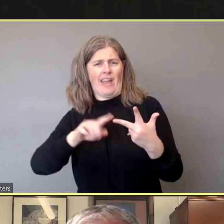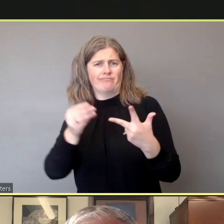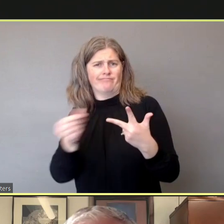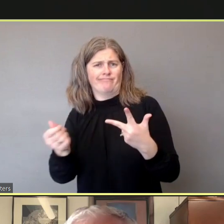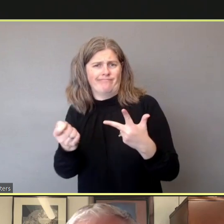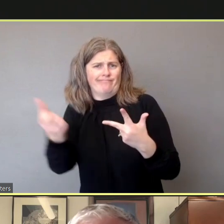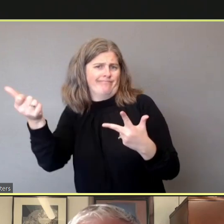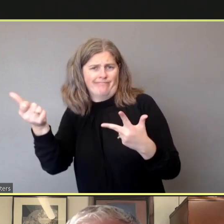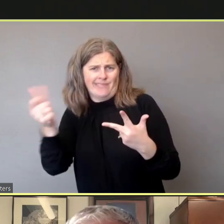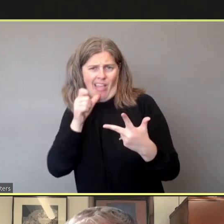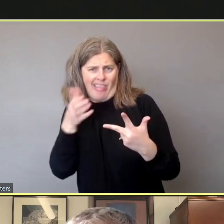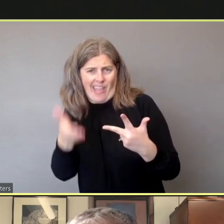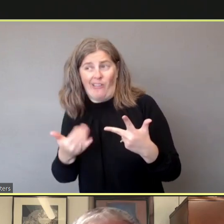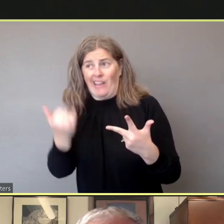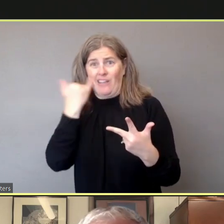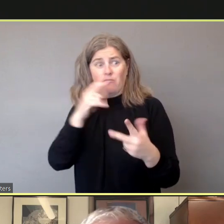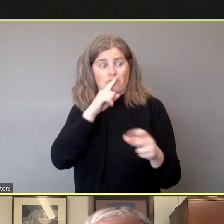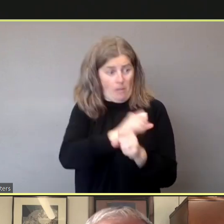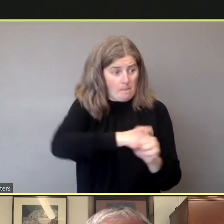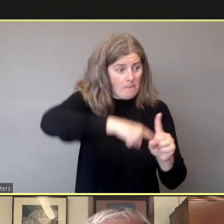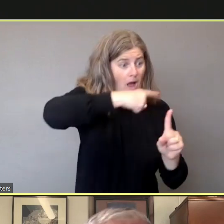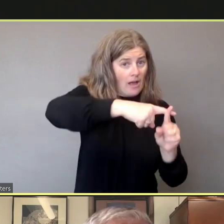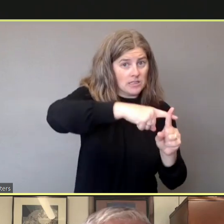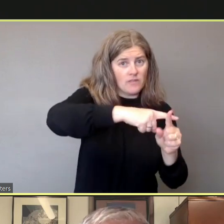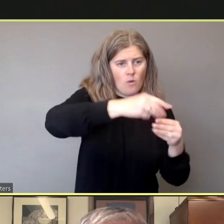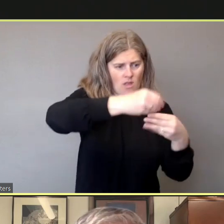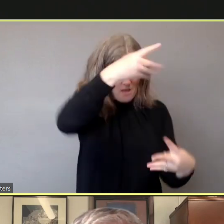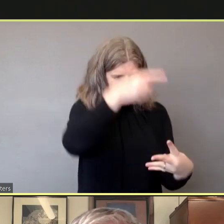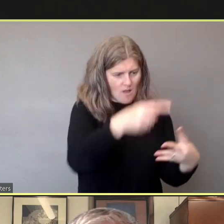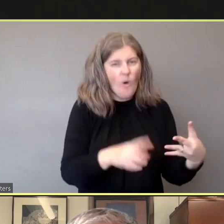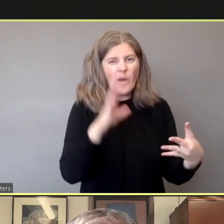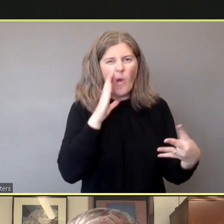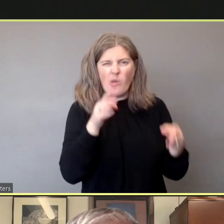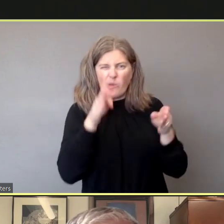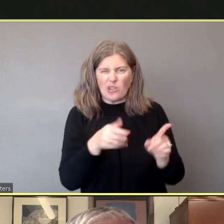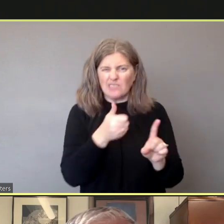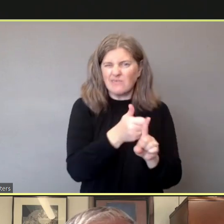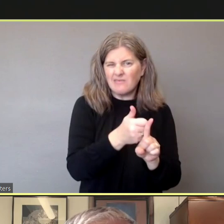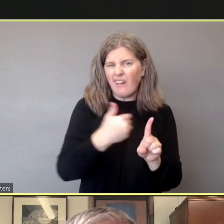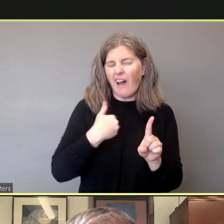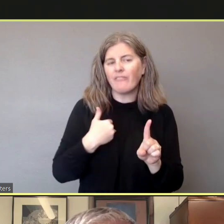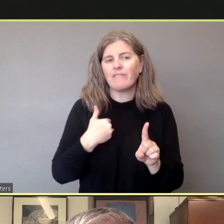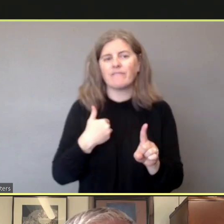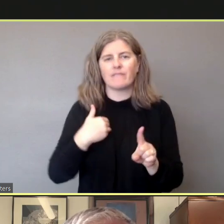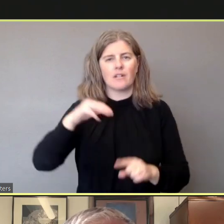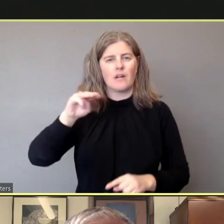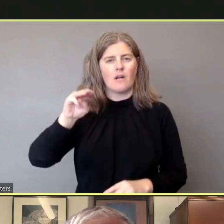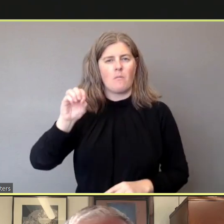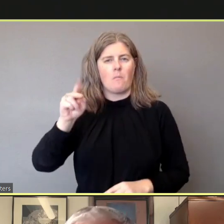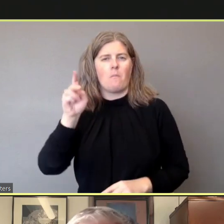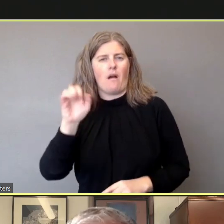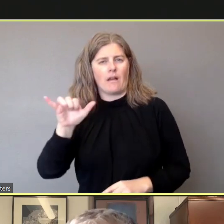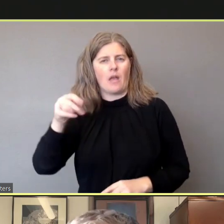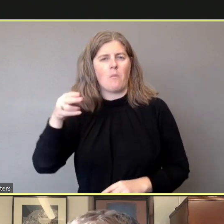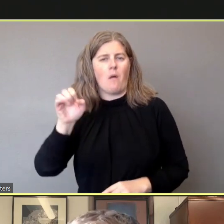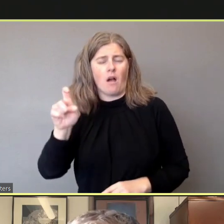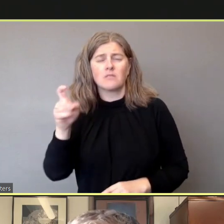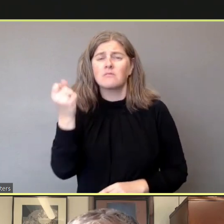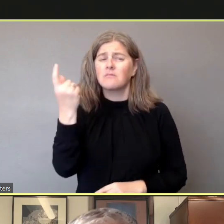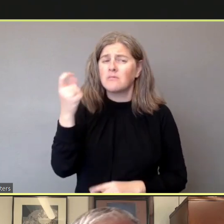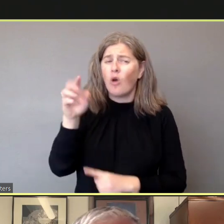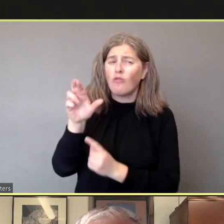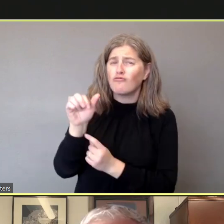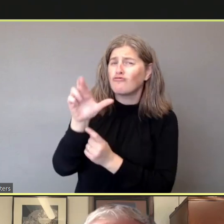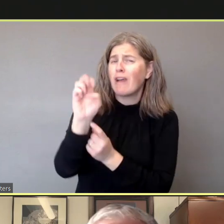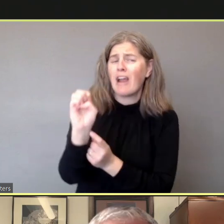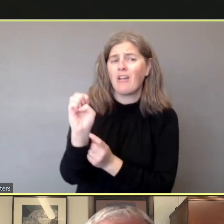so if we get a positive test of that history, we know the person has monkeypox. It's very rare. We're